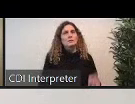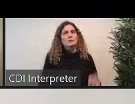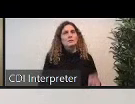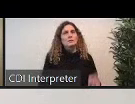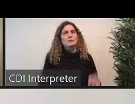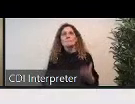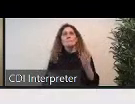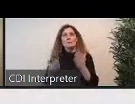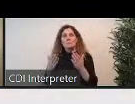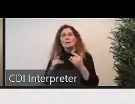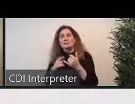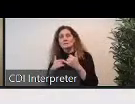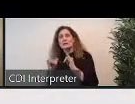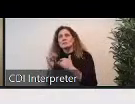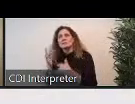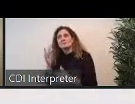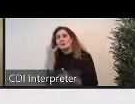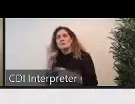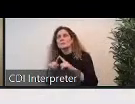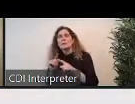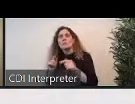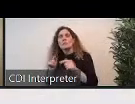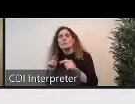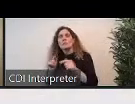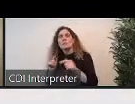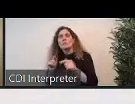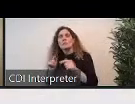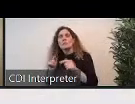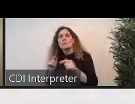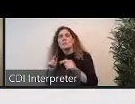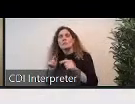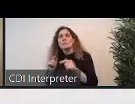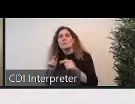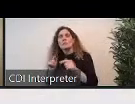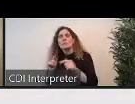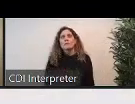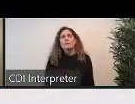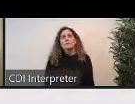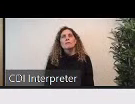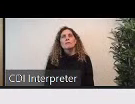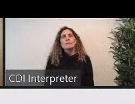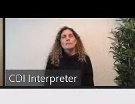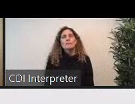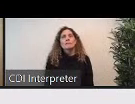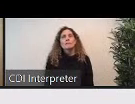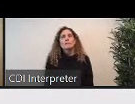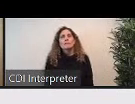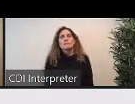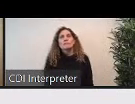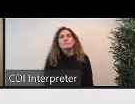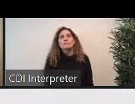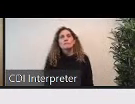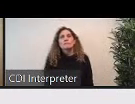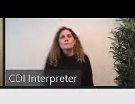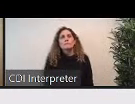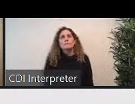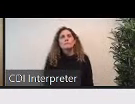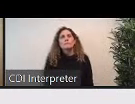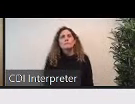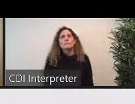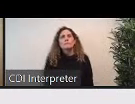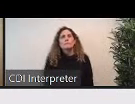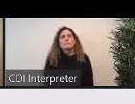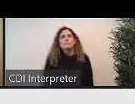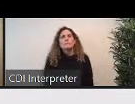And just a couple more questions have come in from Christina Van Zelst. Have there been additional cases of the B.1.1.7 variant found since